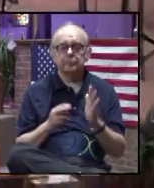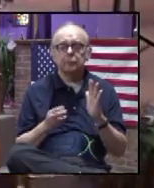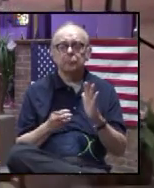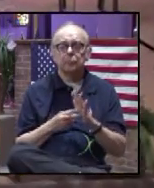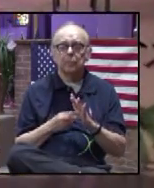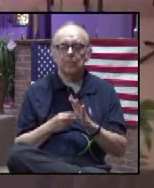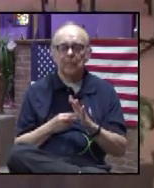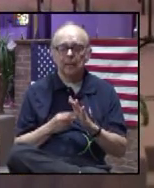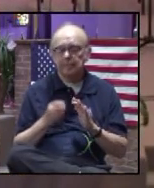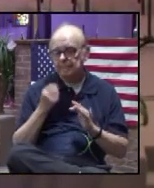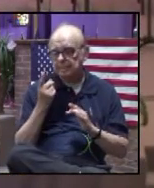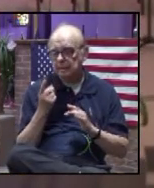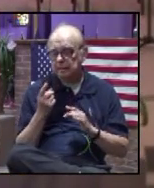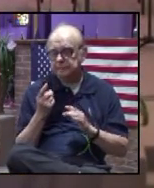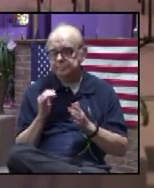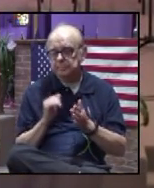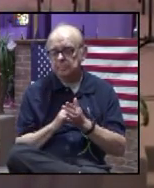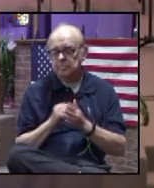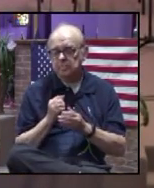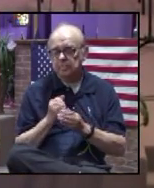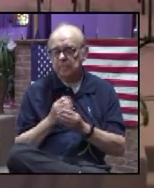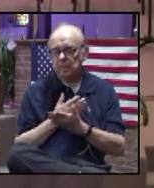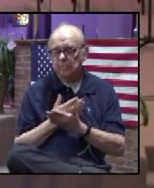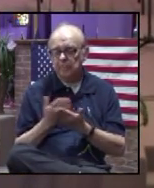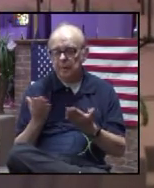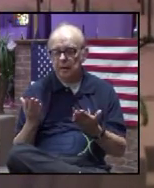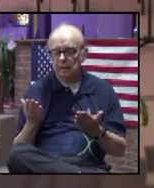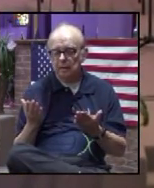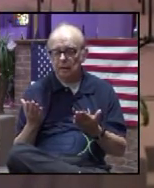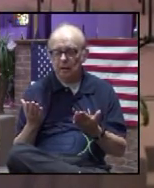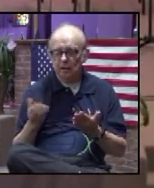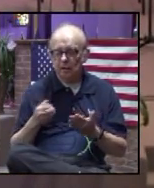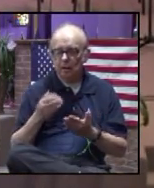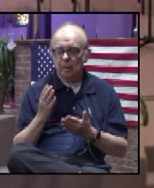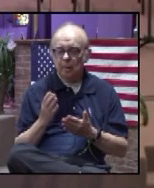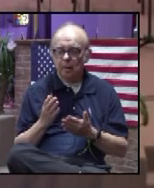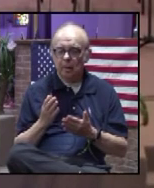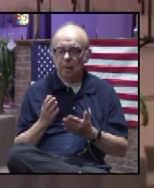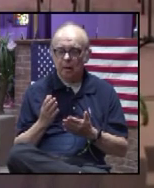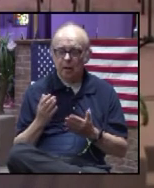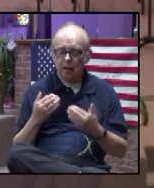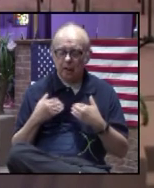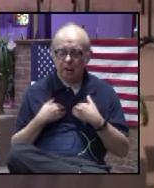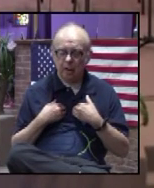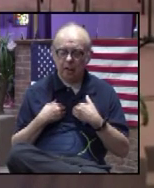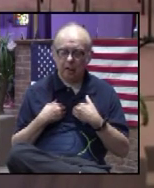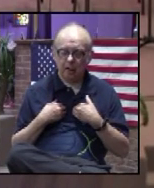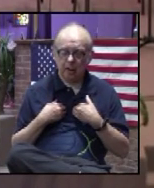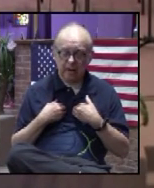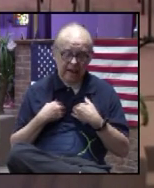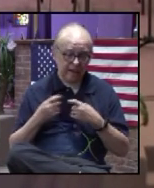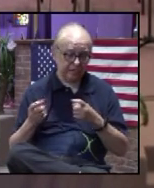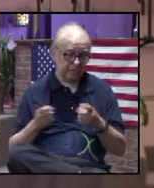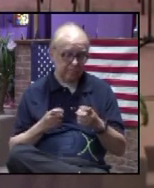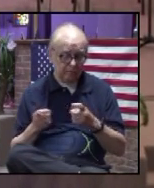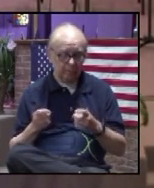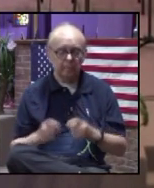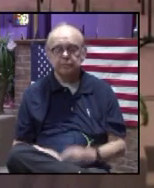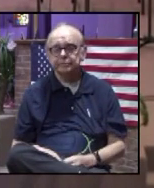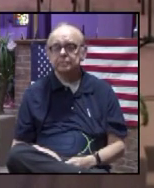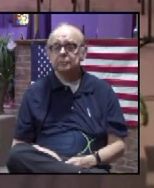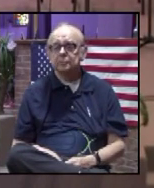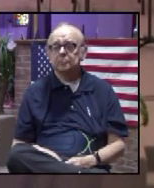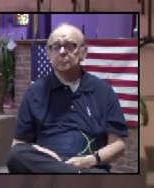to understand that everything God has control.